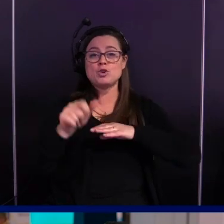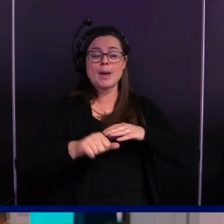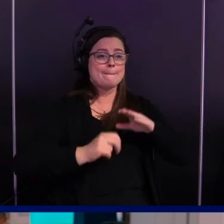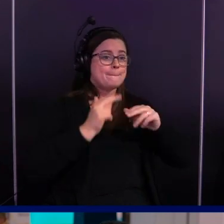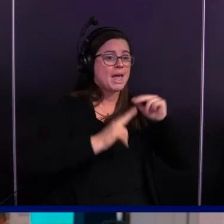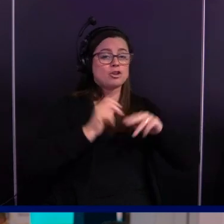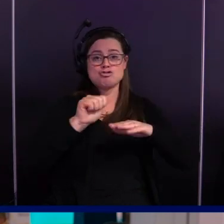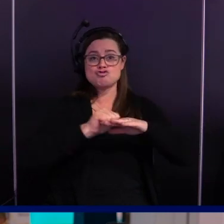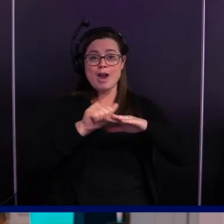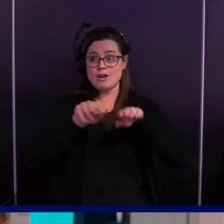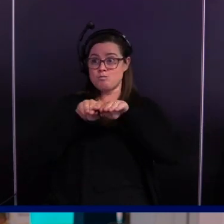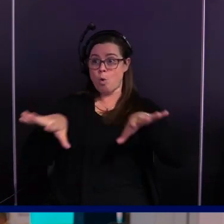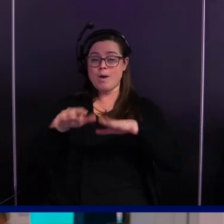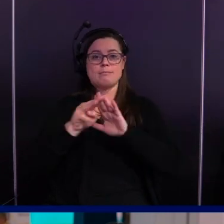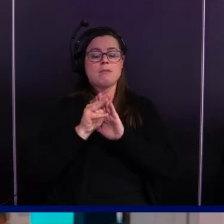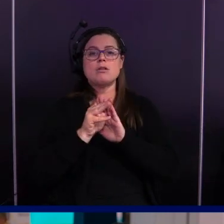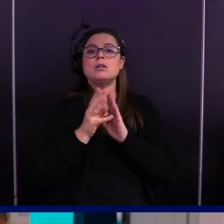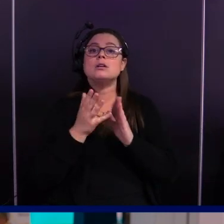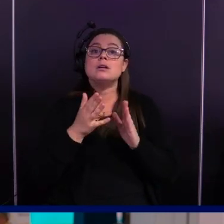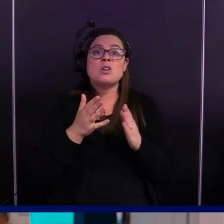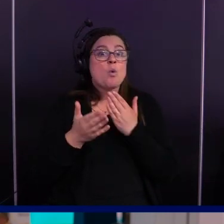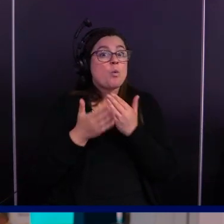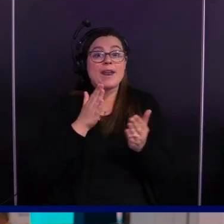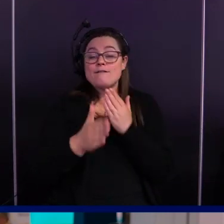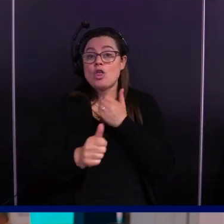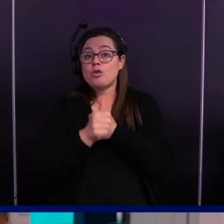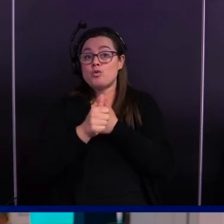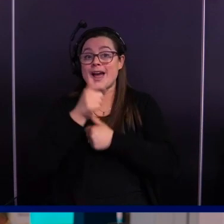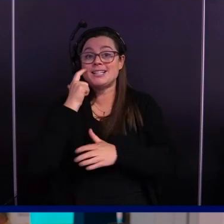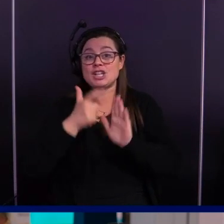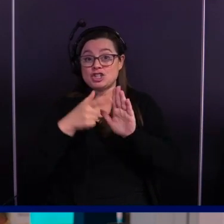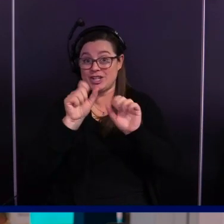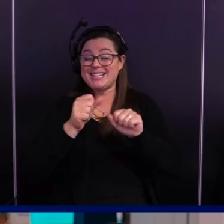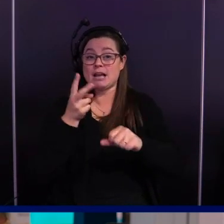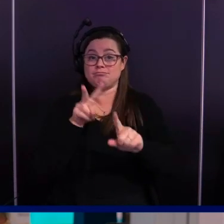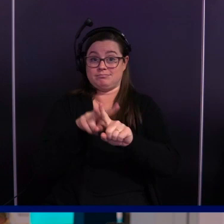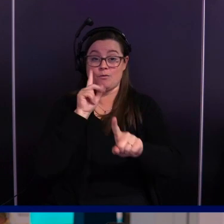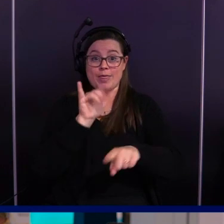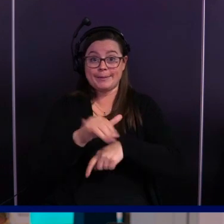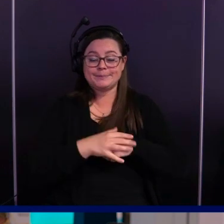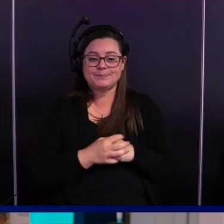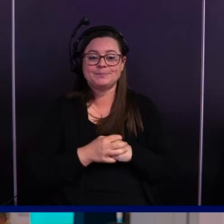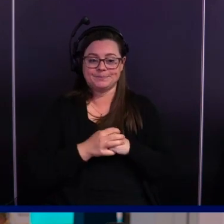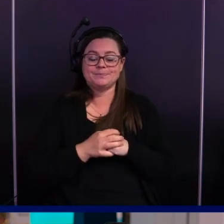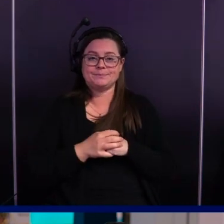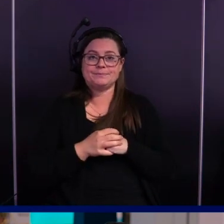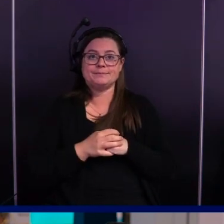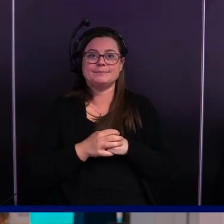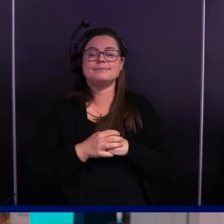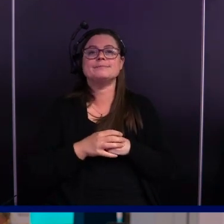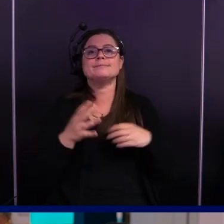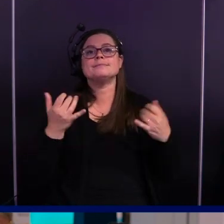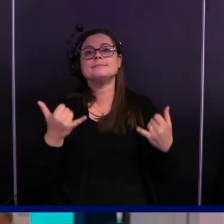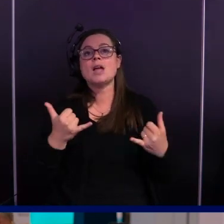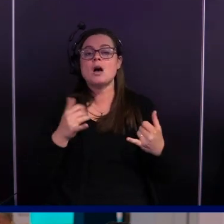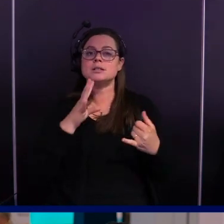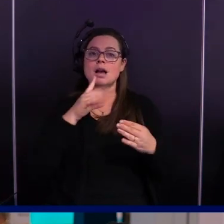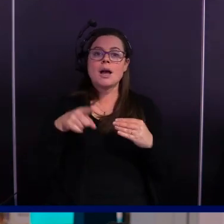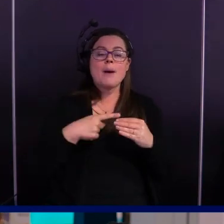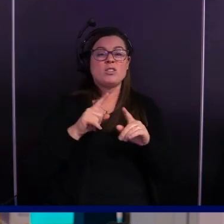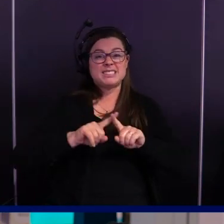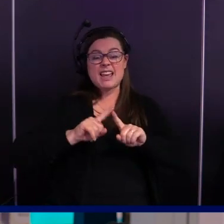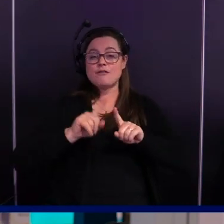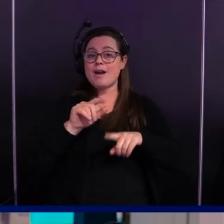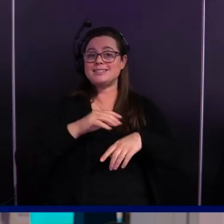model. And that model could be for your threat detection. So I'm going to talk about a little bit. These are the lot of Amazon Security